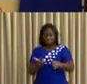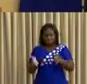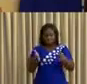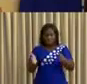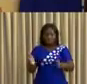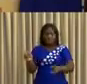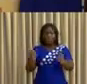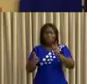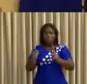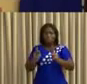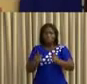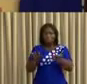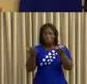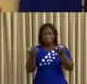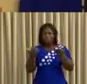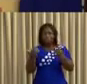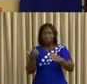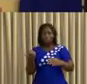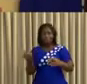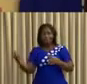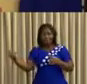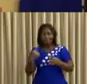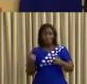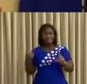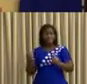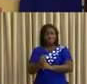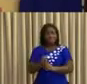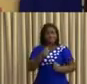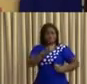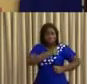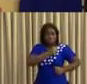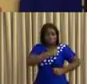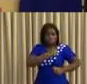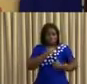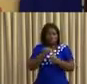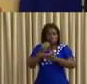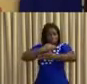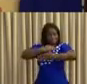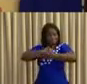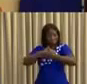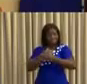that these deployments are not in any way intended to prevent